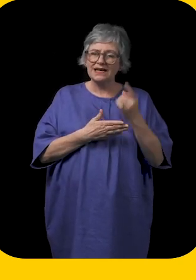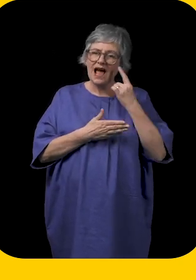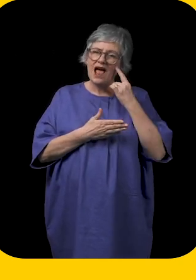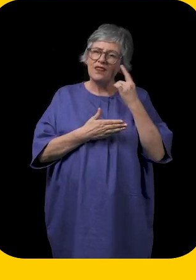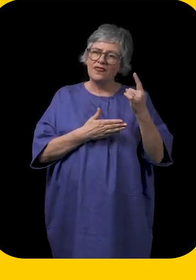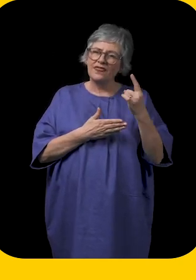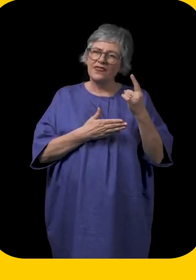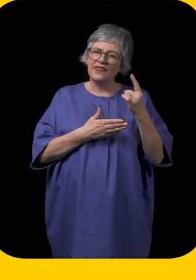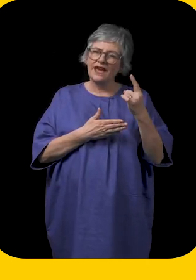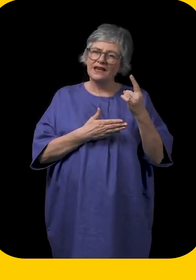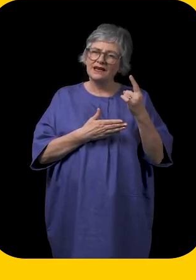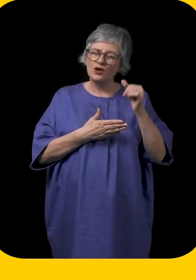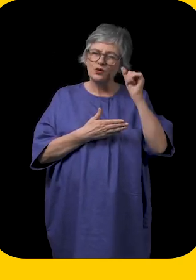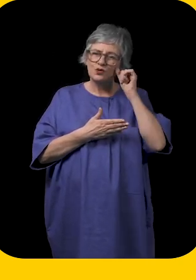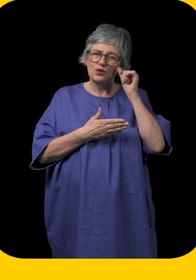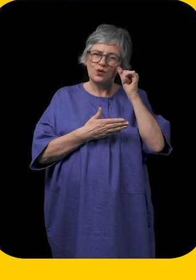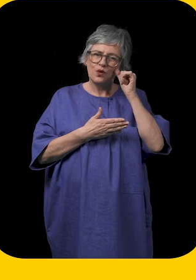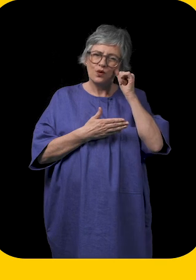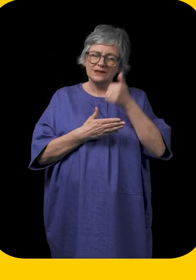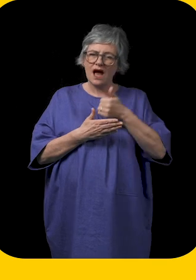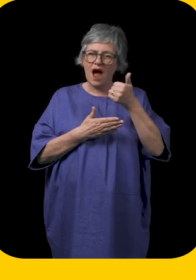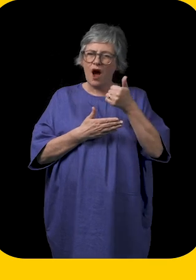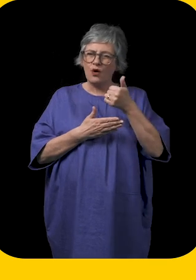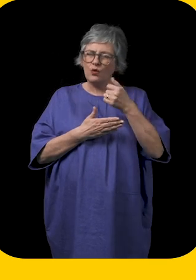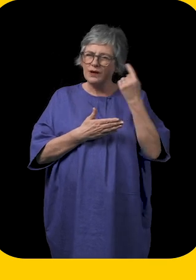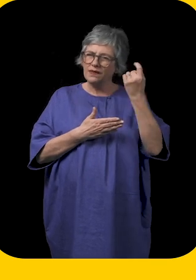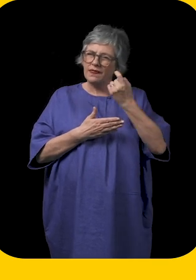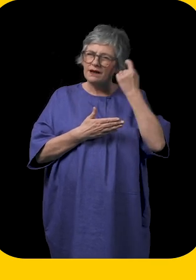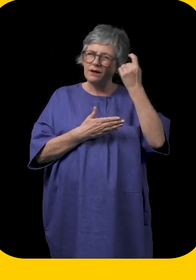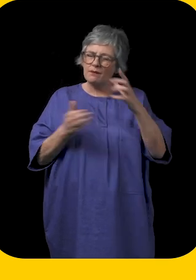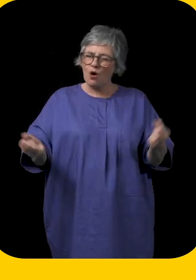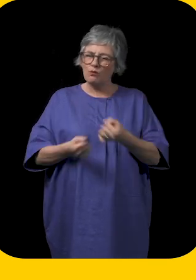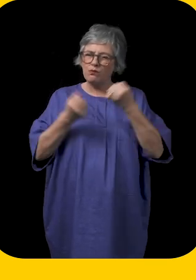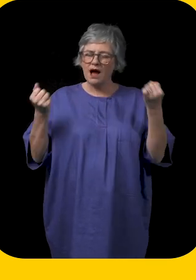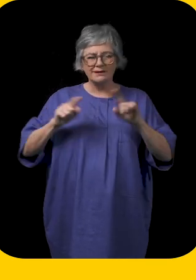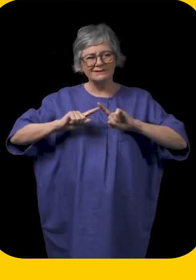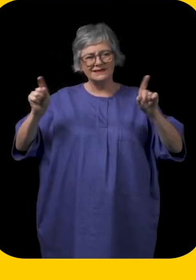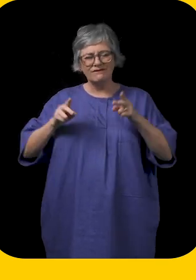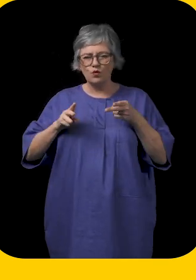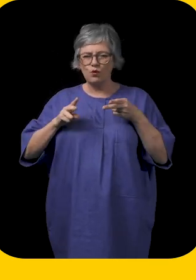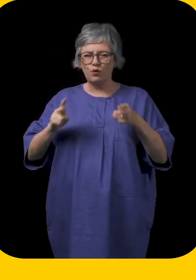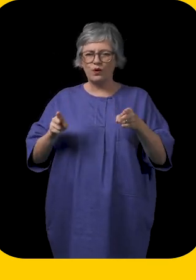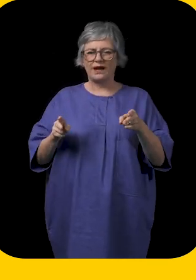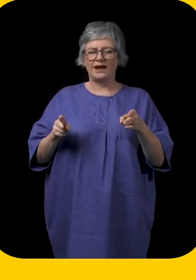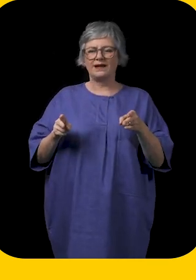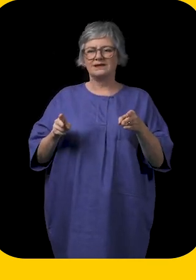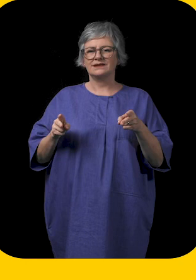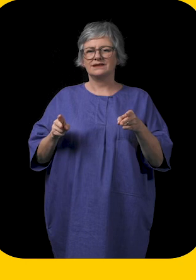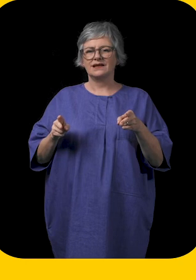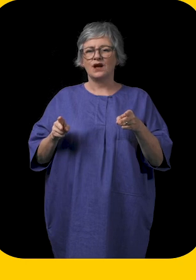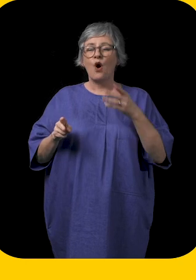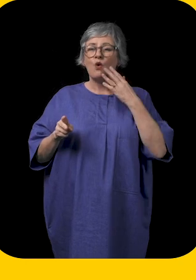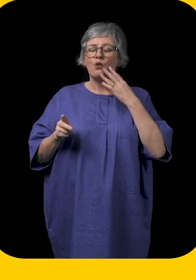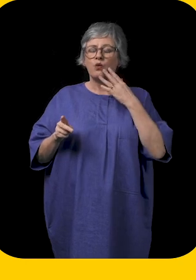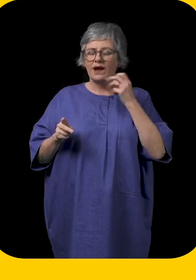Yeah, definitely. So I think that, and I think it's how we think about power in in different